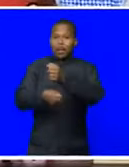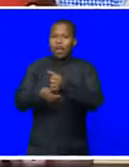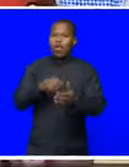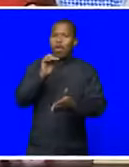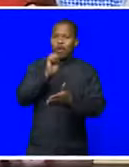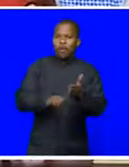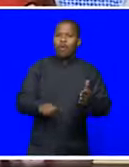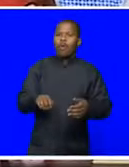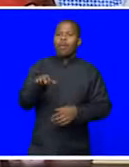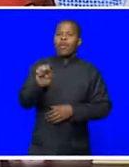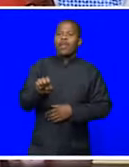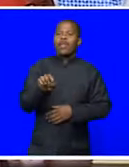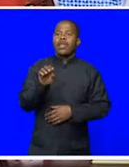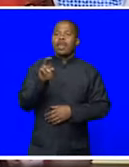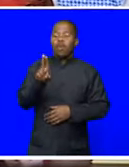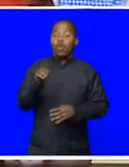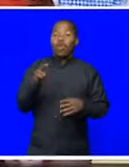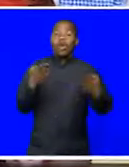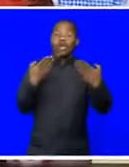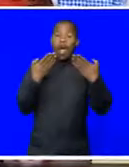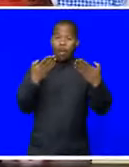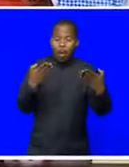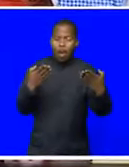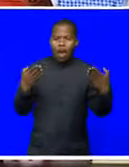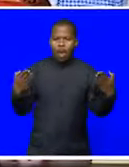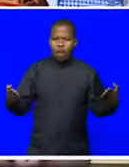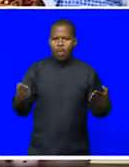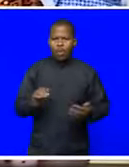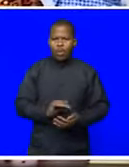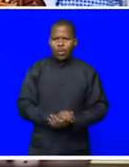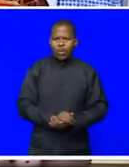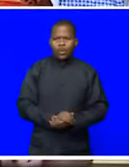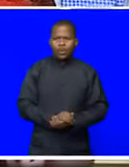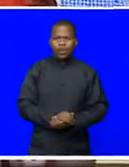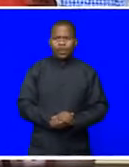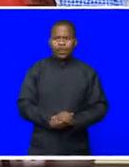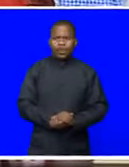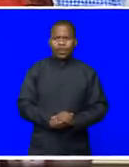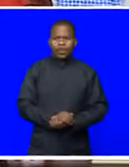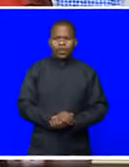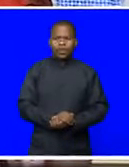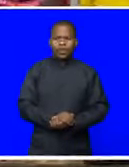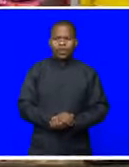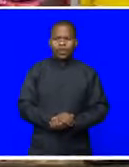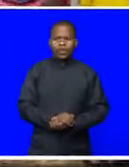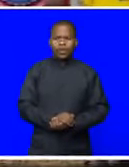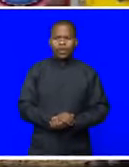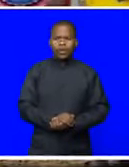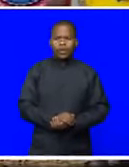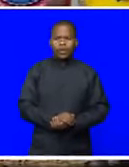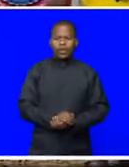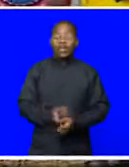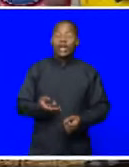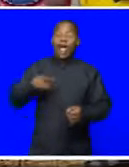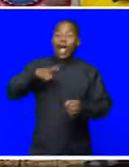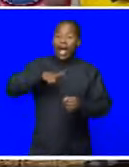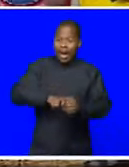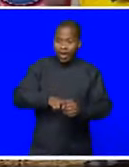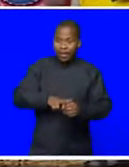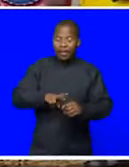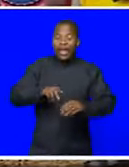EU continues to place in the programs of Africa. We give you assurance